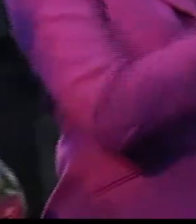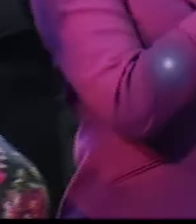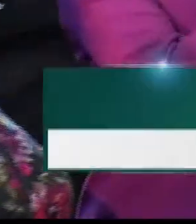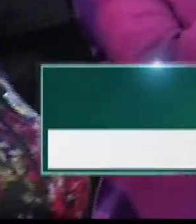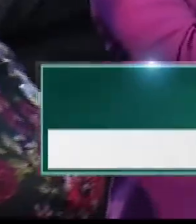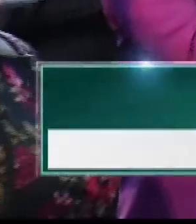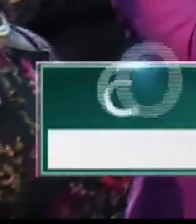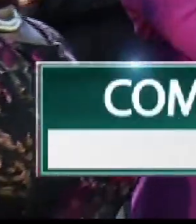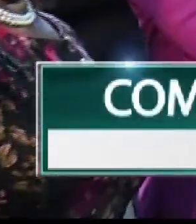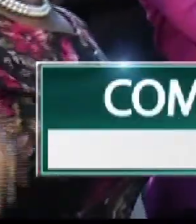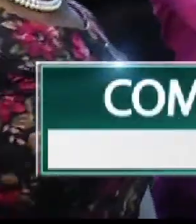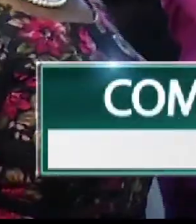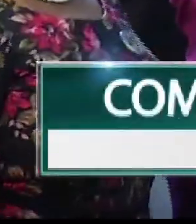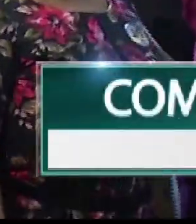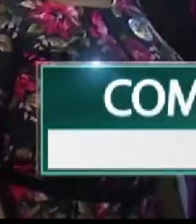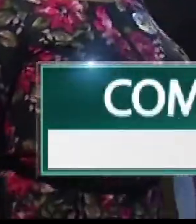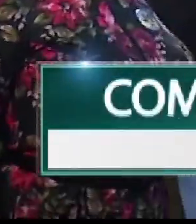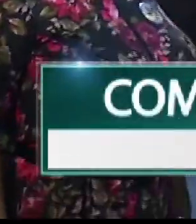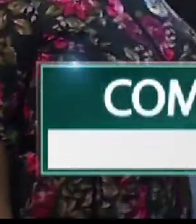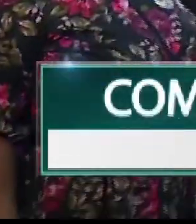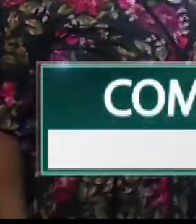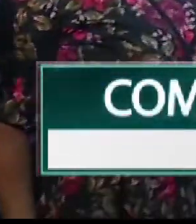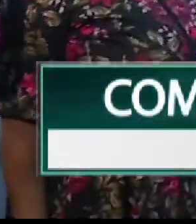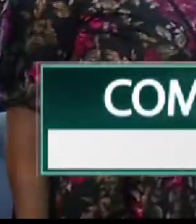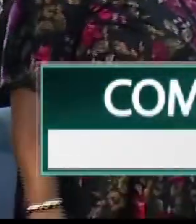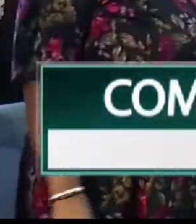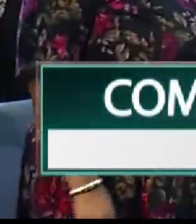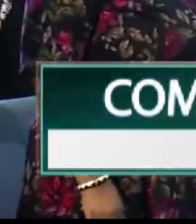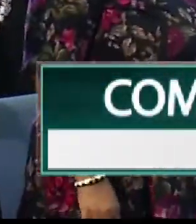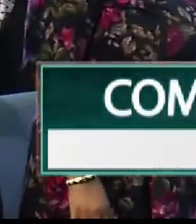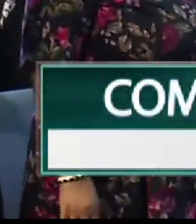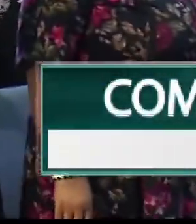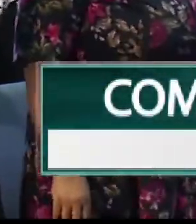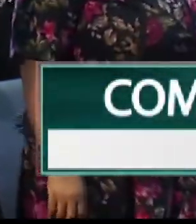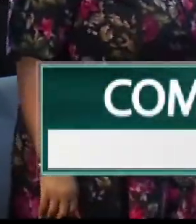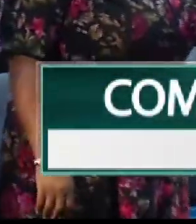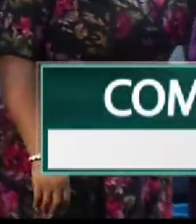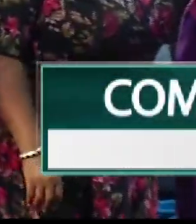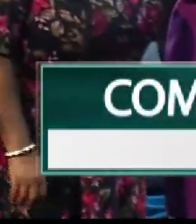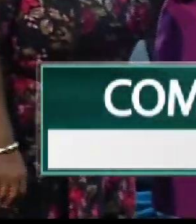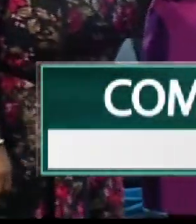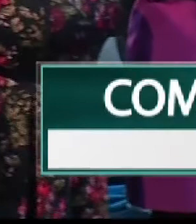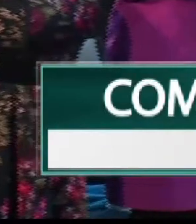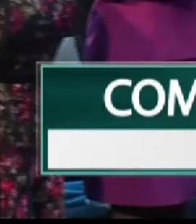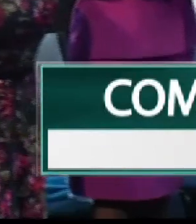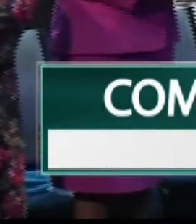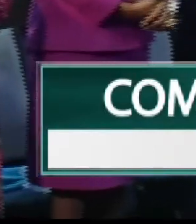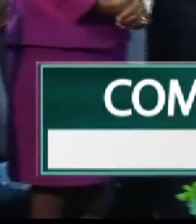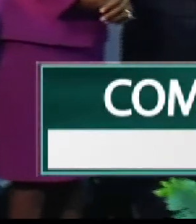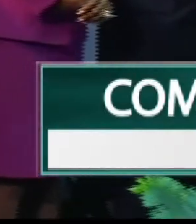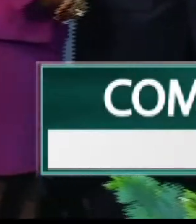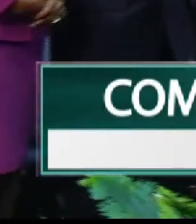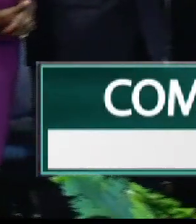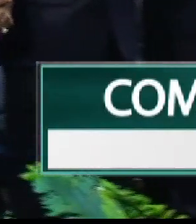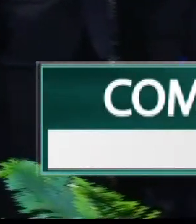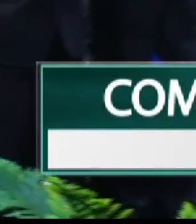A new era begins at Bahamas Faith Ministries. That and more when the Bahamas Tonight Weekend Edition returns.